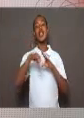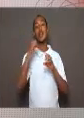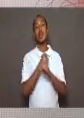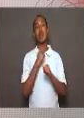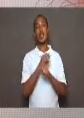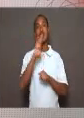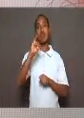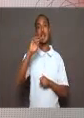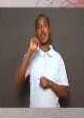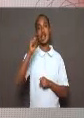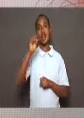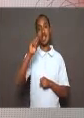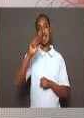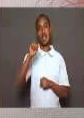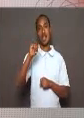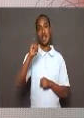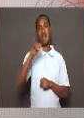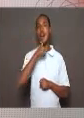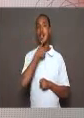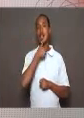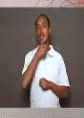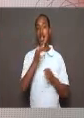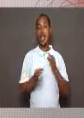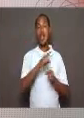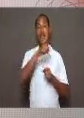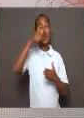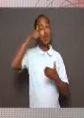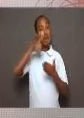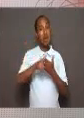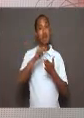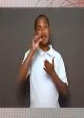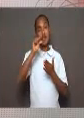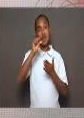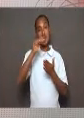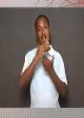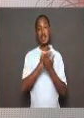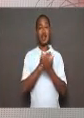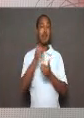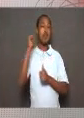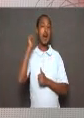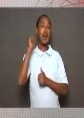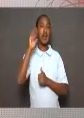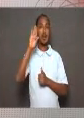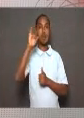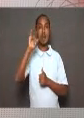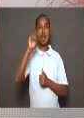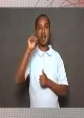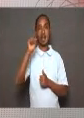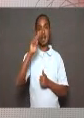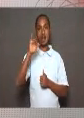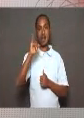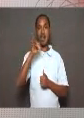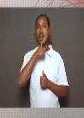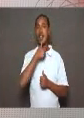preparation of binary acids. If you remember from a few lessons back, a binary acid